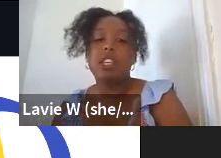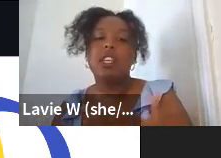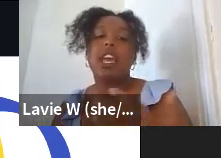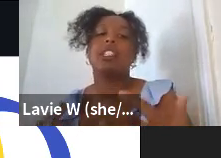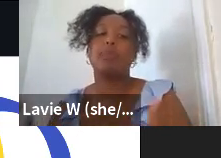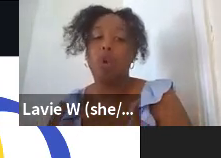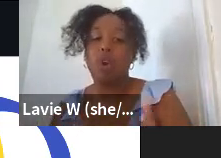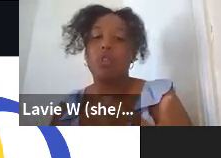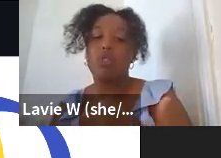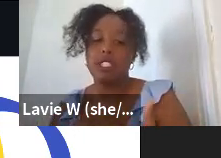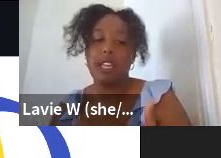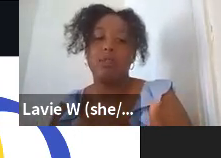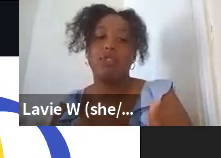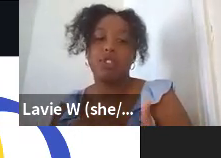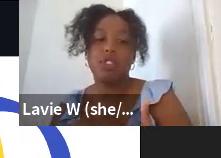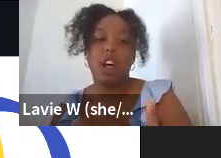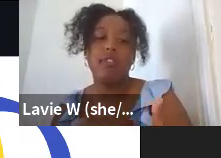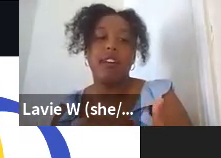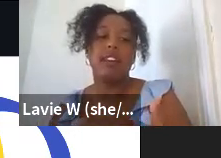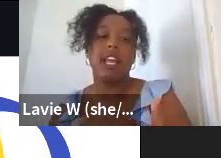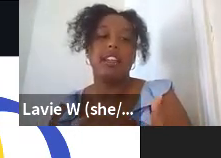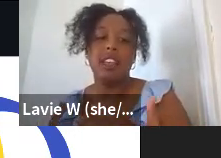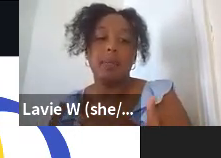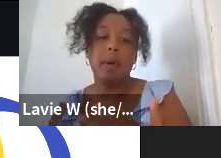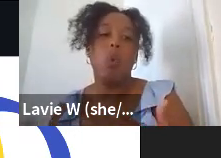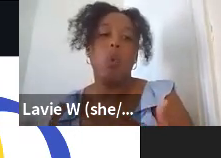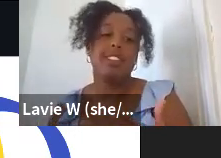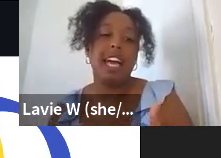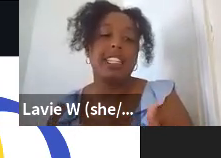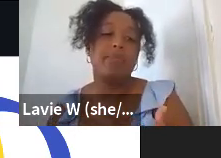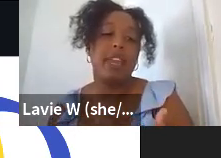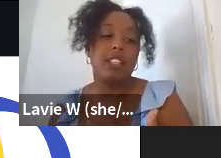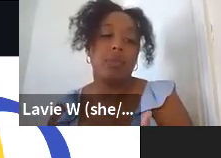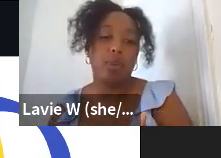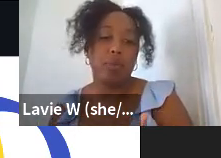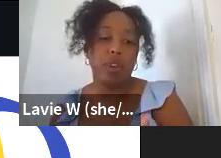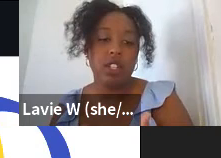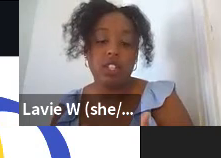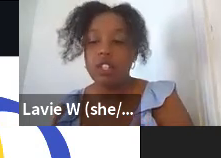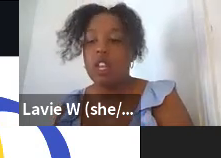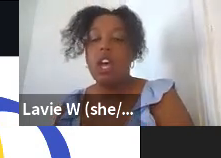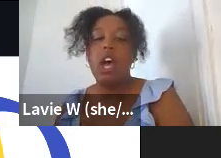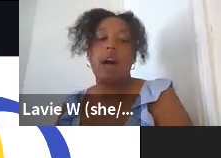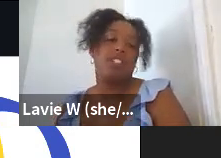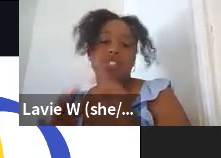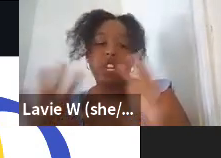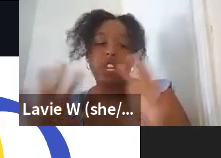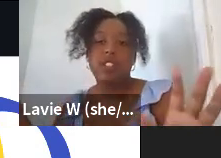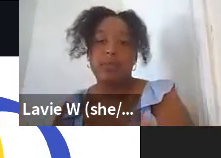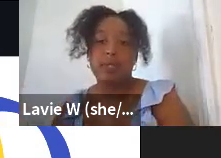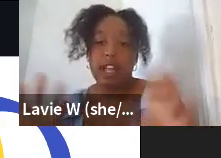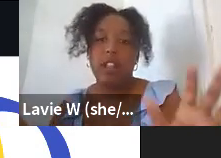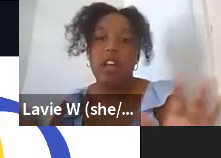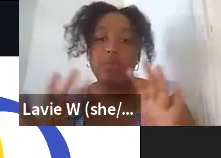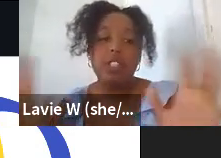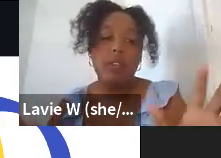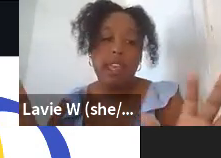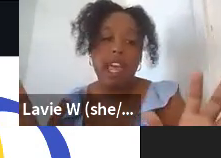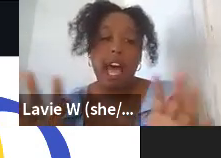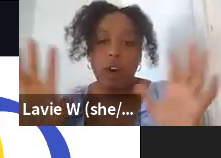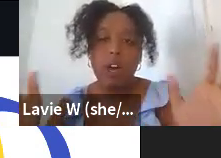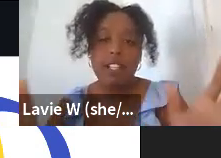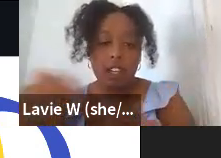and really explore those examples for yourself and think about what exactly makes it appropriation, and just share the types, and I'll